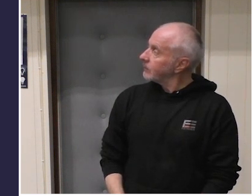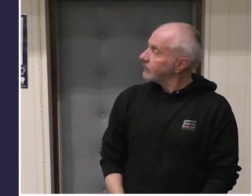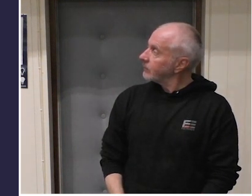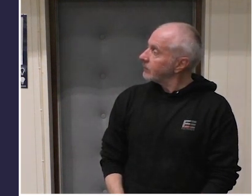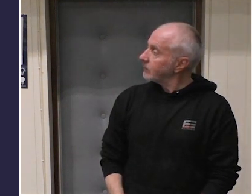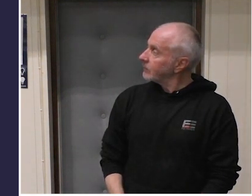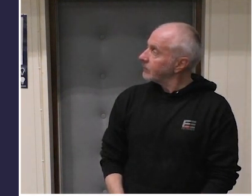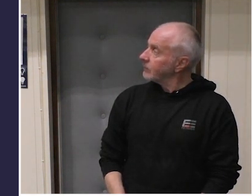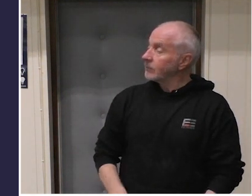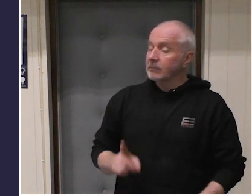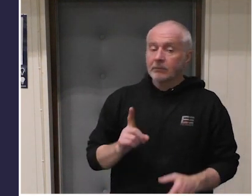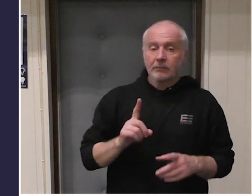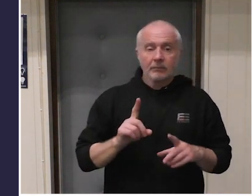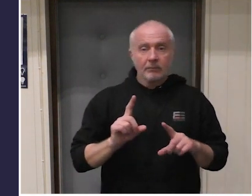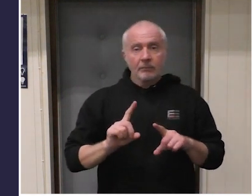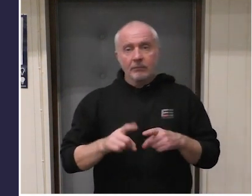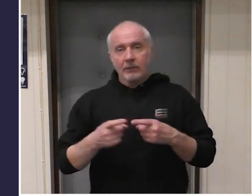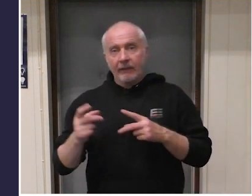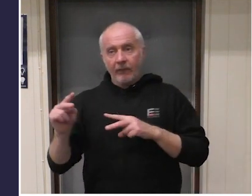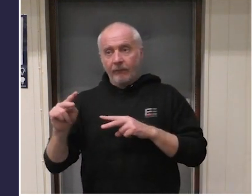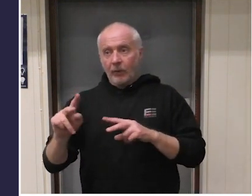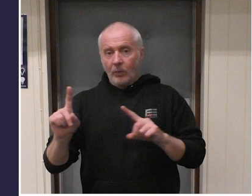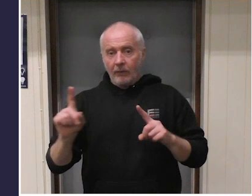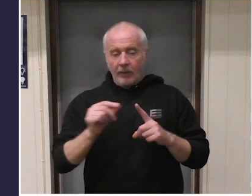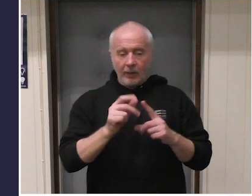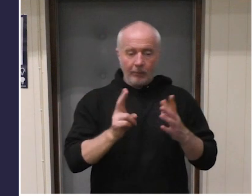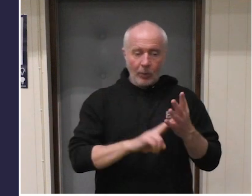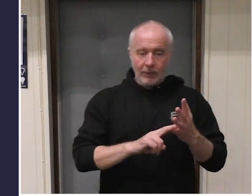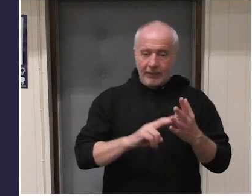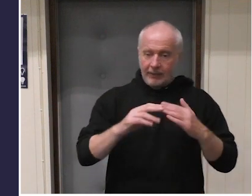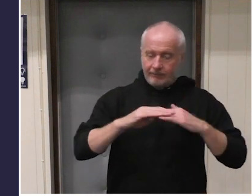So alternative explanation of protein stability.